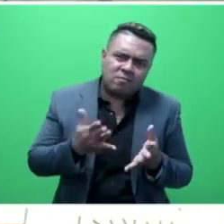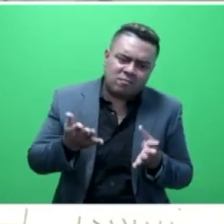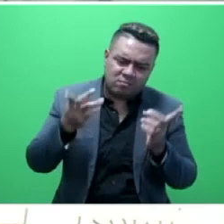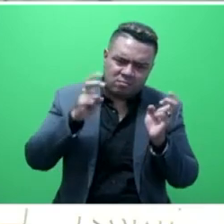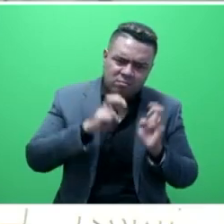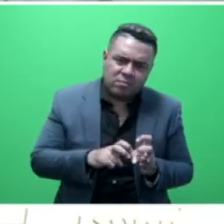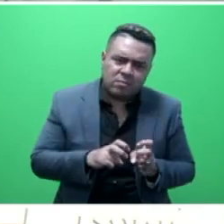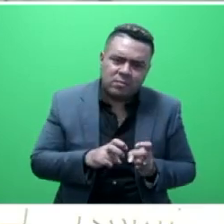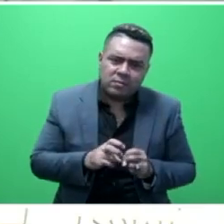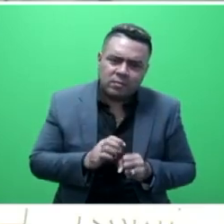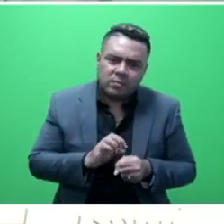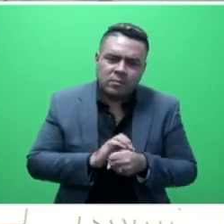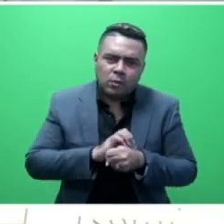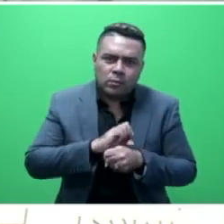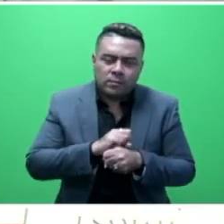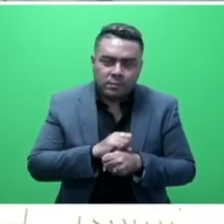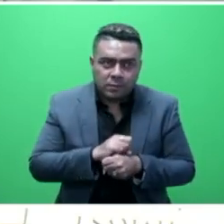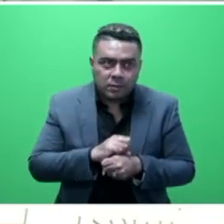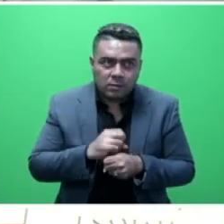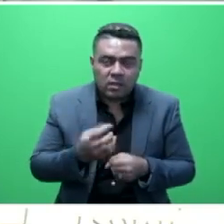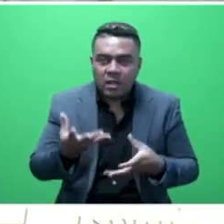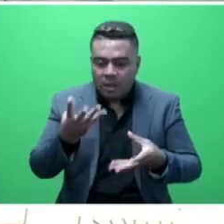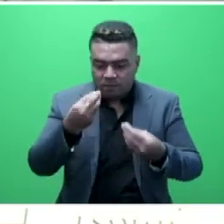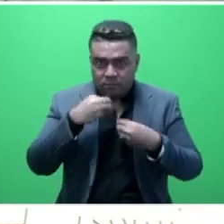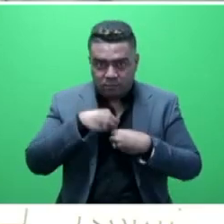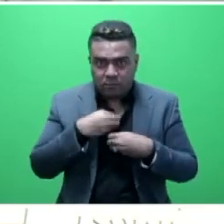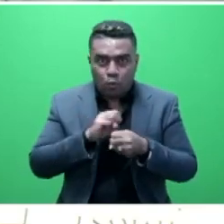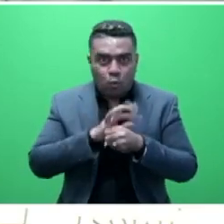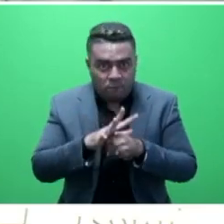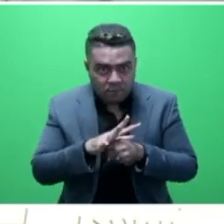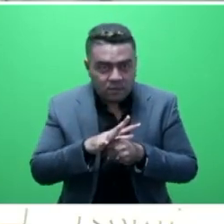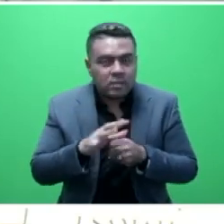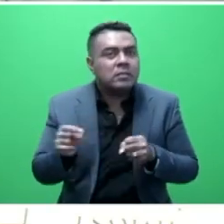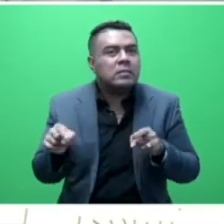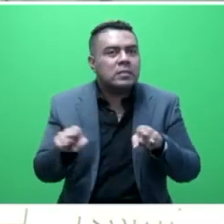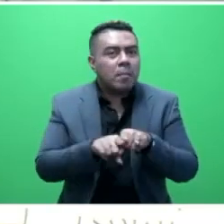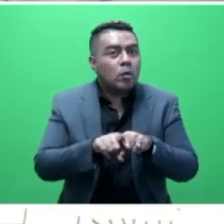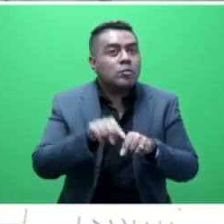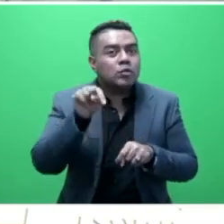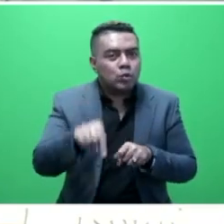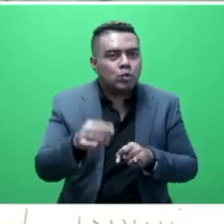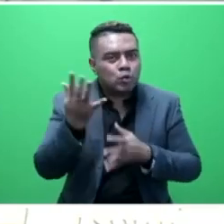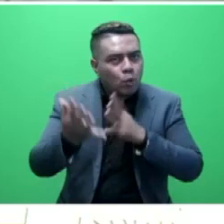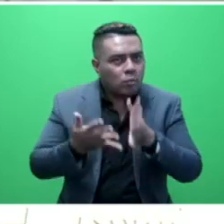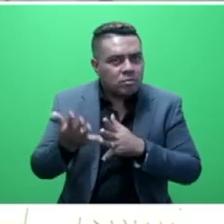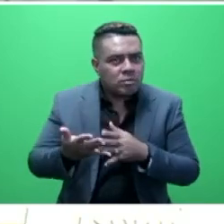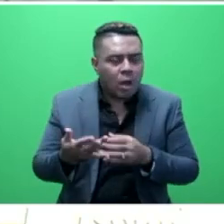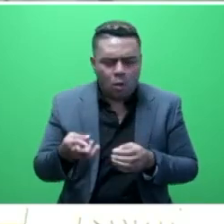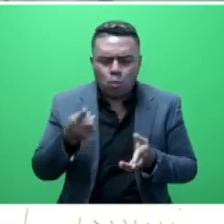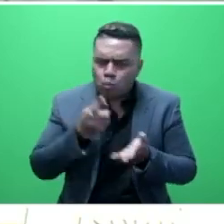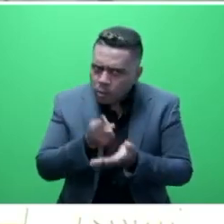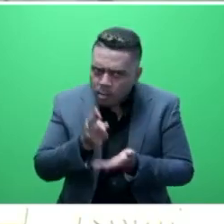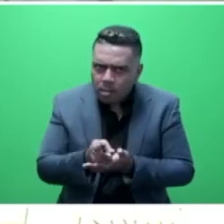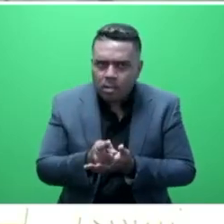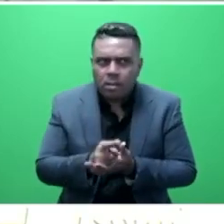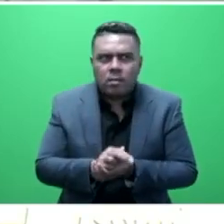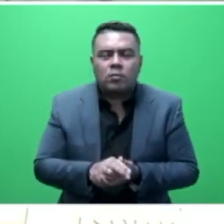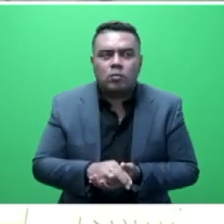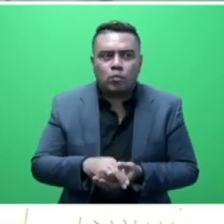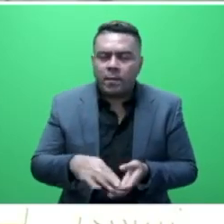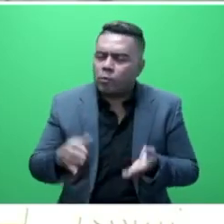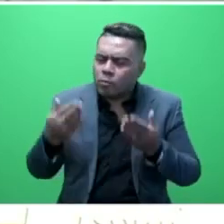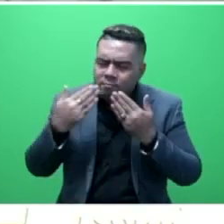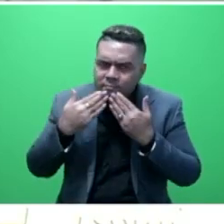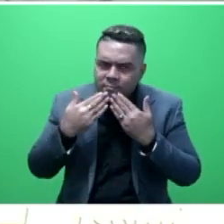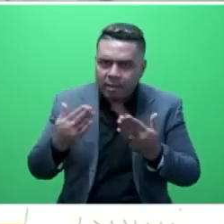saying final goodbyes to loved ones over the telephone. Those stories are real. They're gut-wrenching, and we should thank